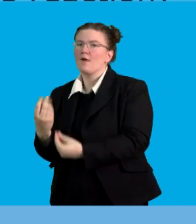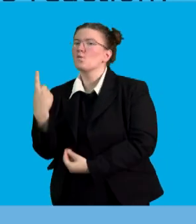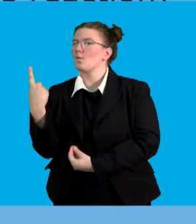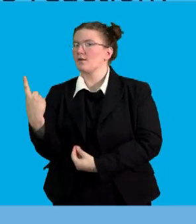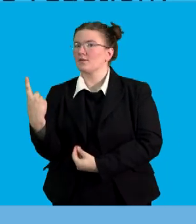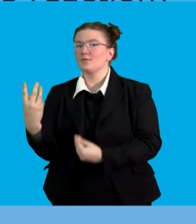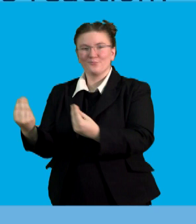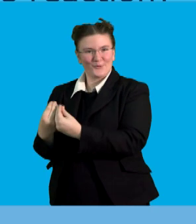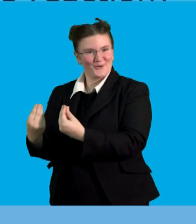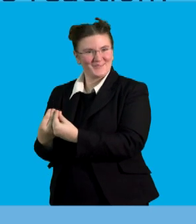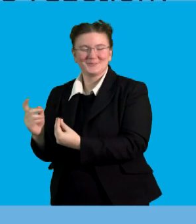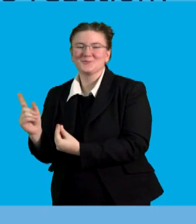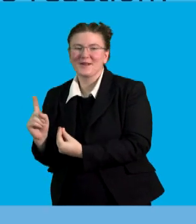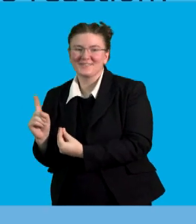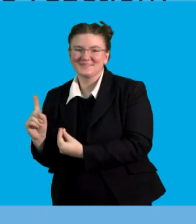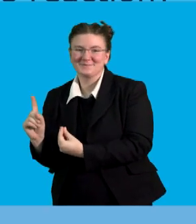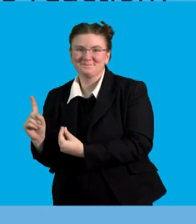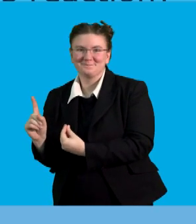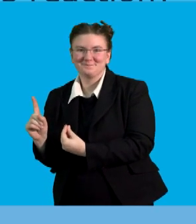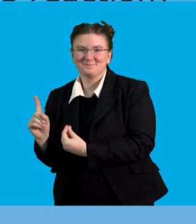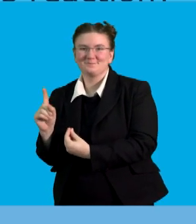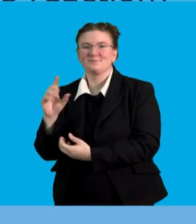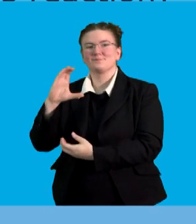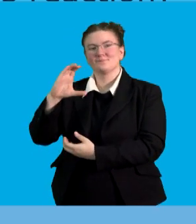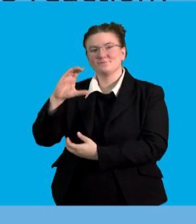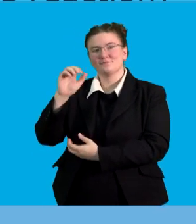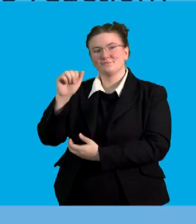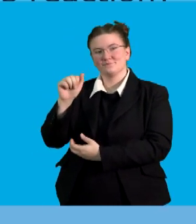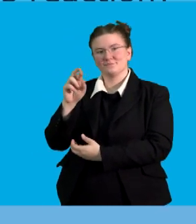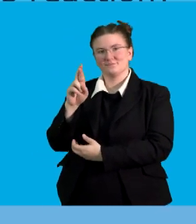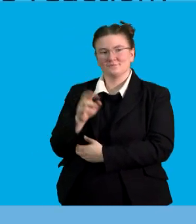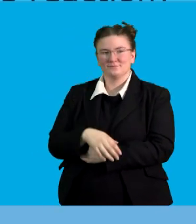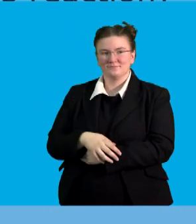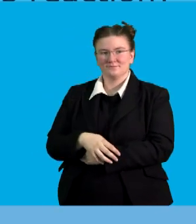in this reaction. And the product here is going to be,